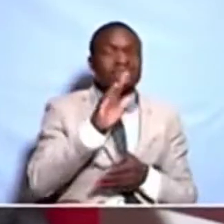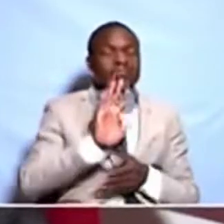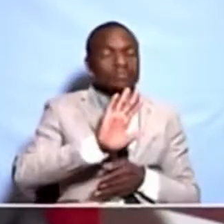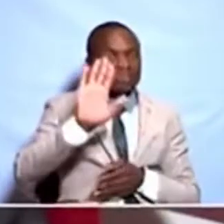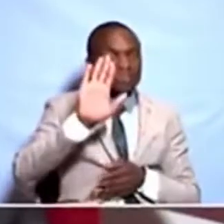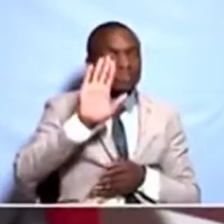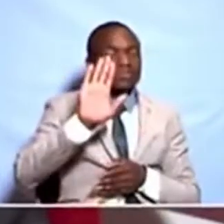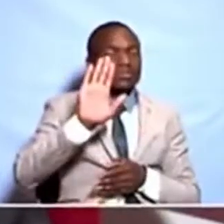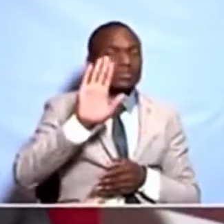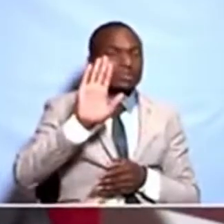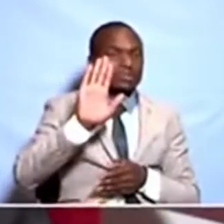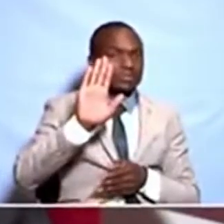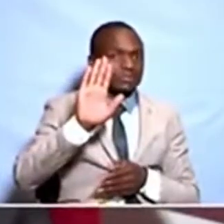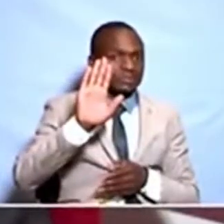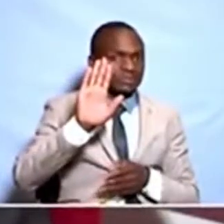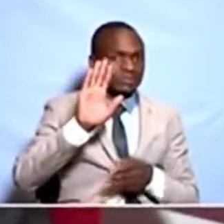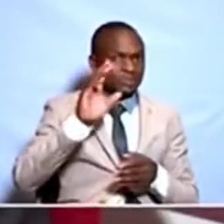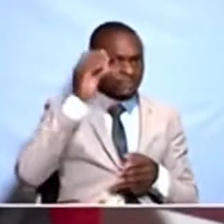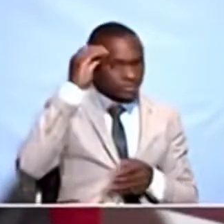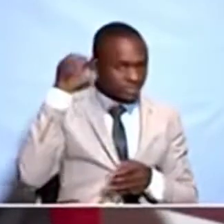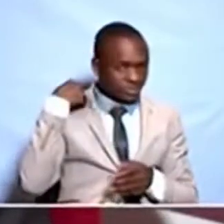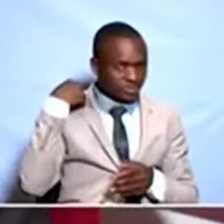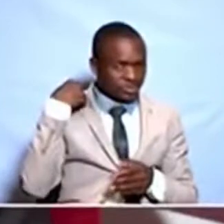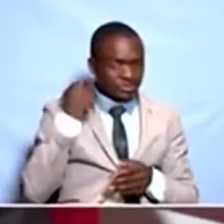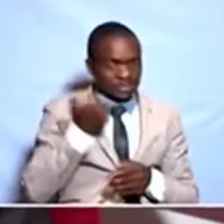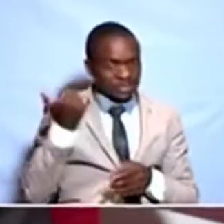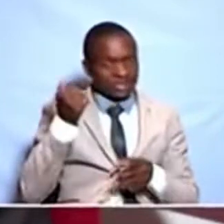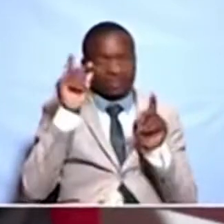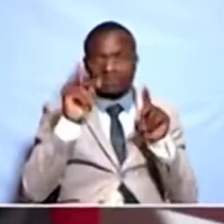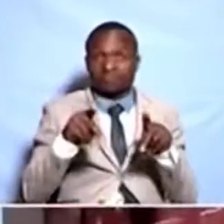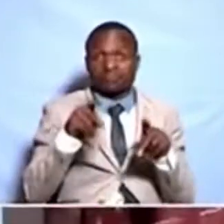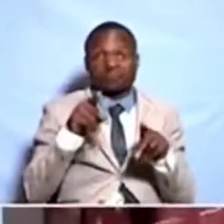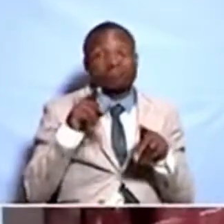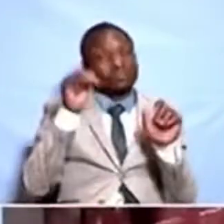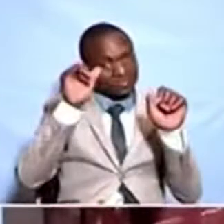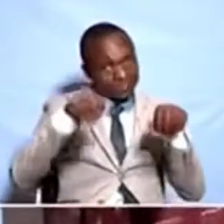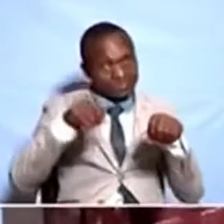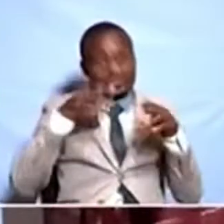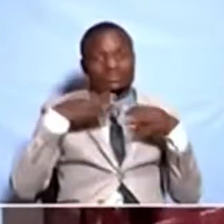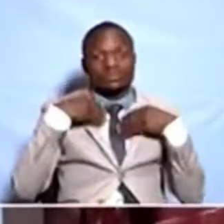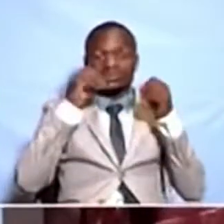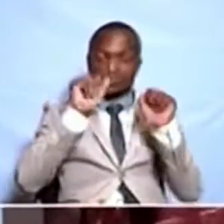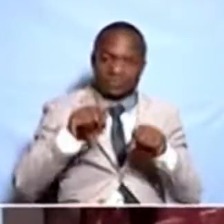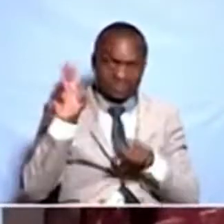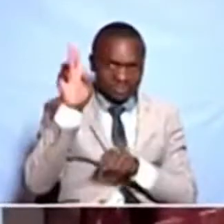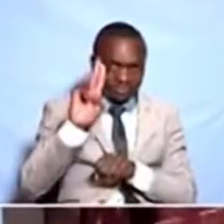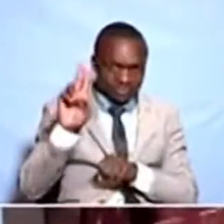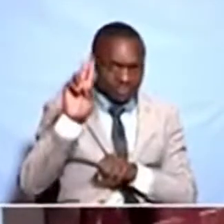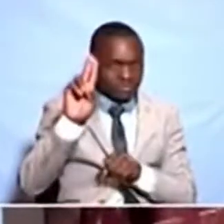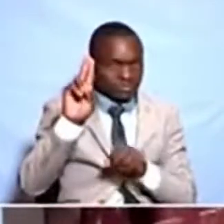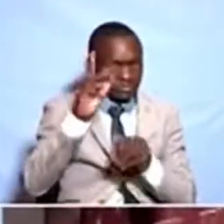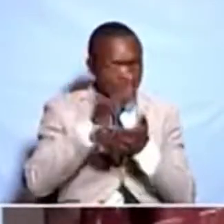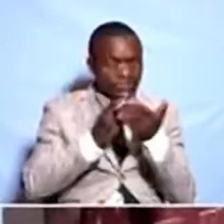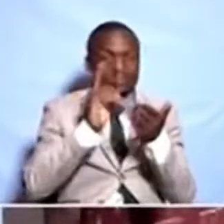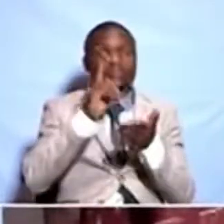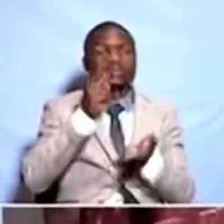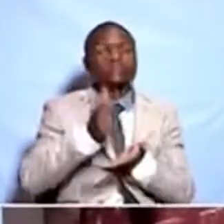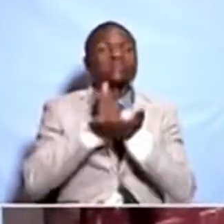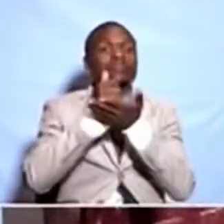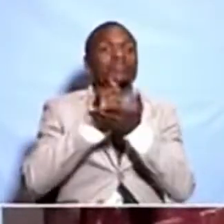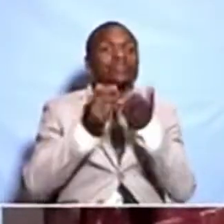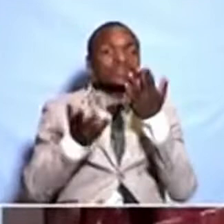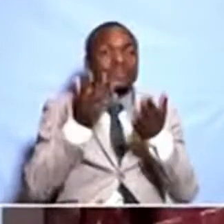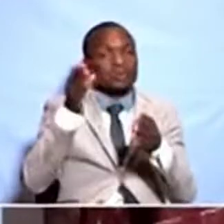party? Yeah, is that acceptable? Can be, it's acceptable. You can use someone to assist. Maybe, like you are a busy